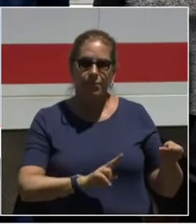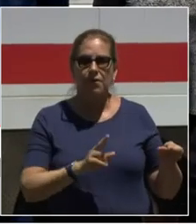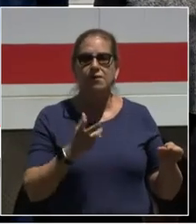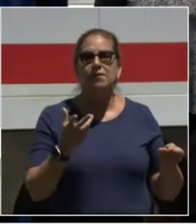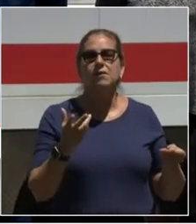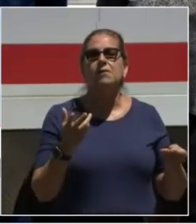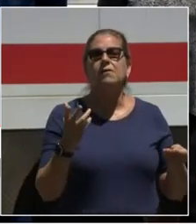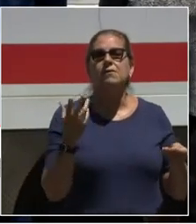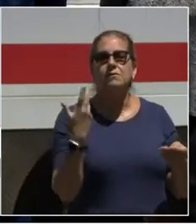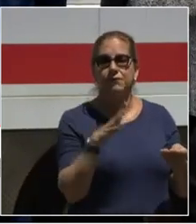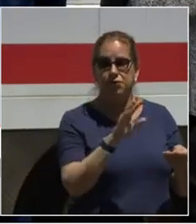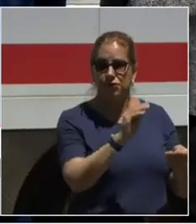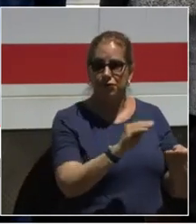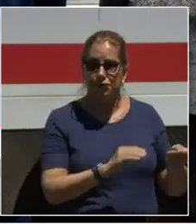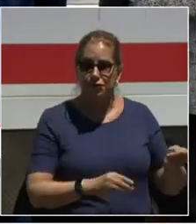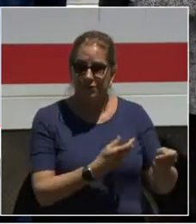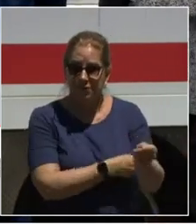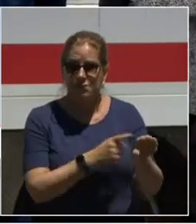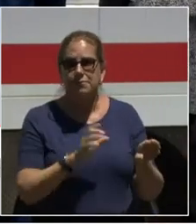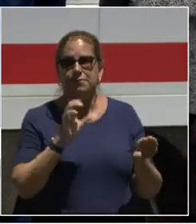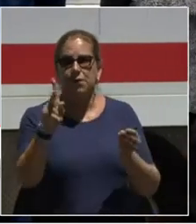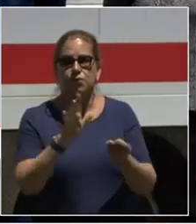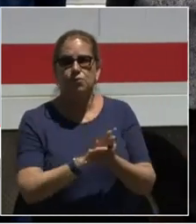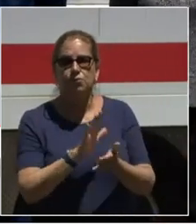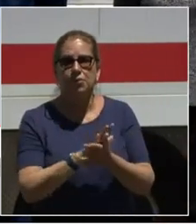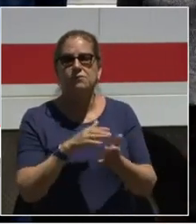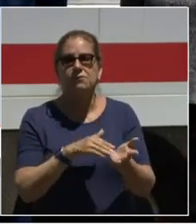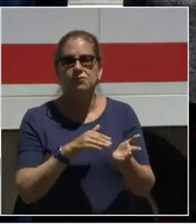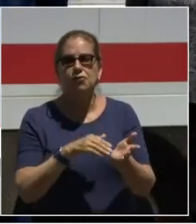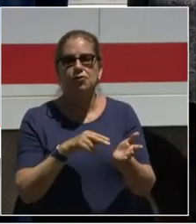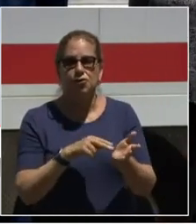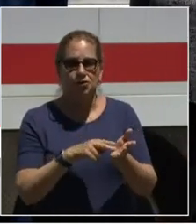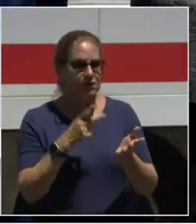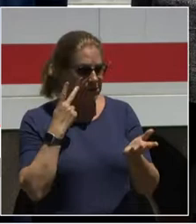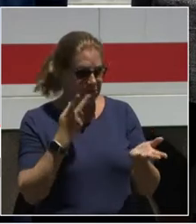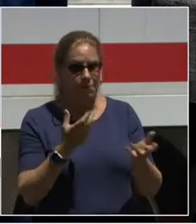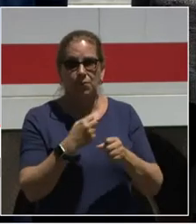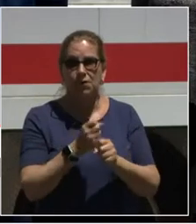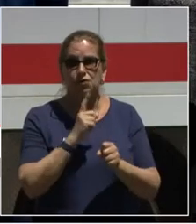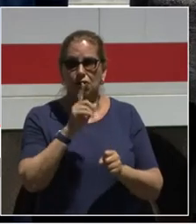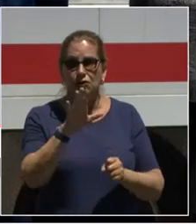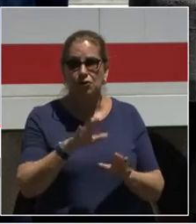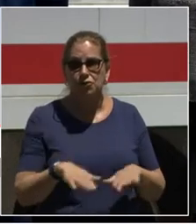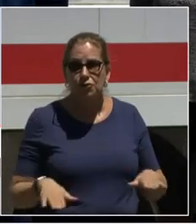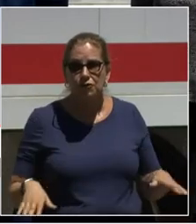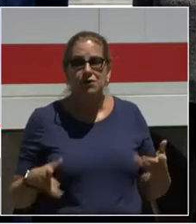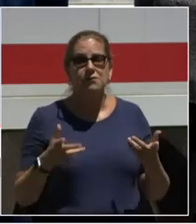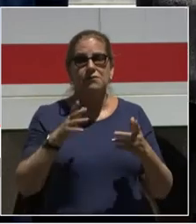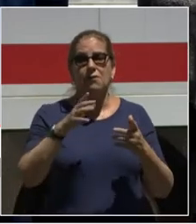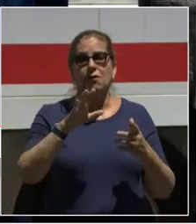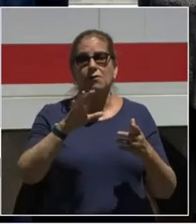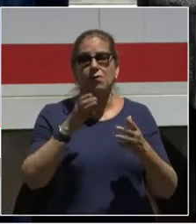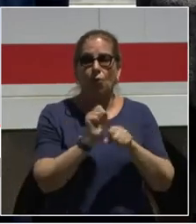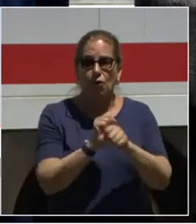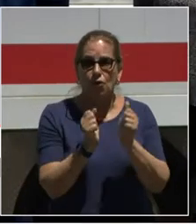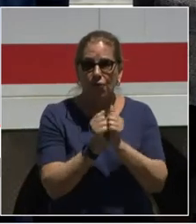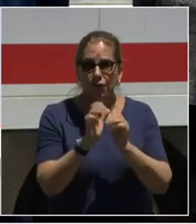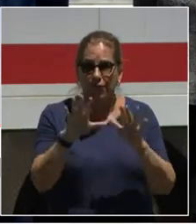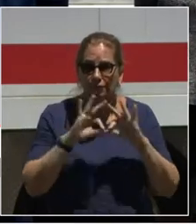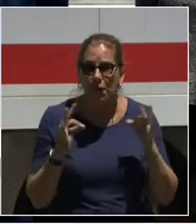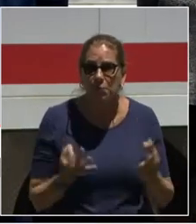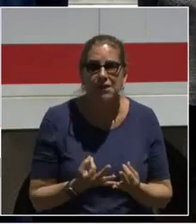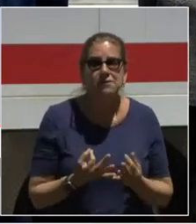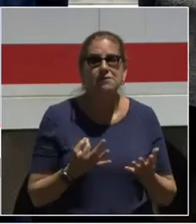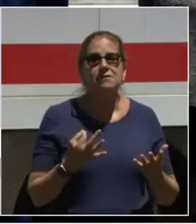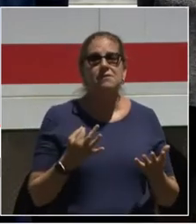sure children have done and their families have done what they need. And it also lets the school nurse know